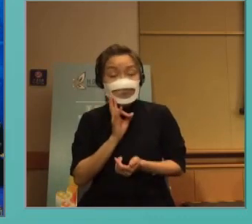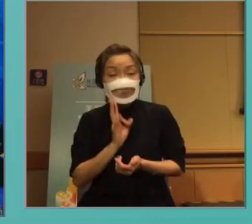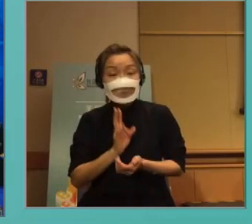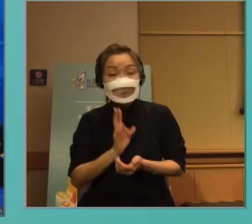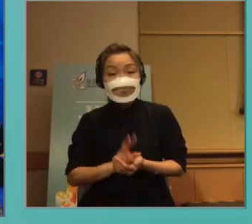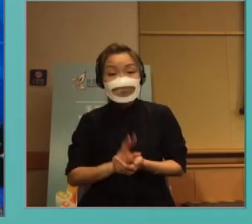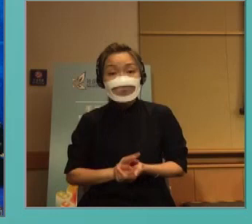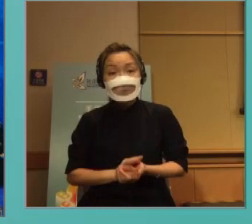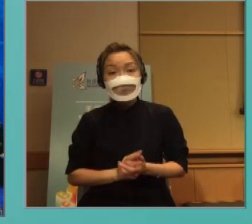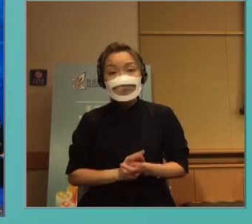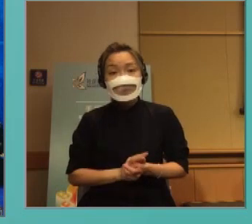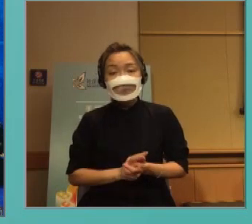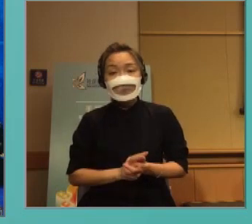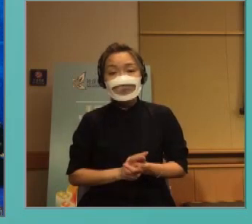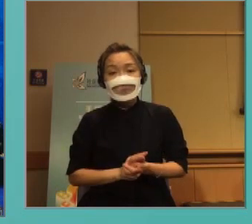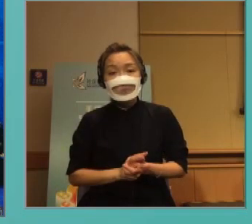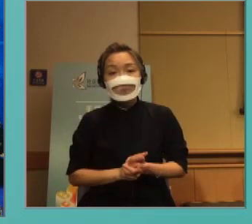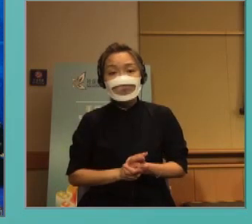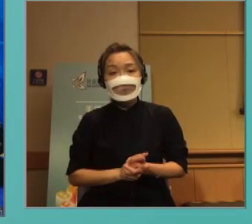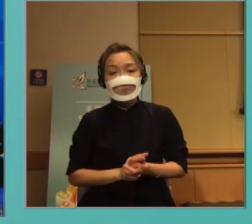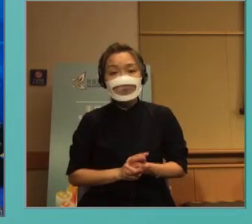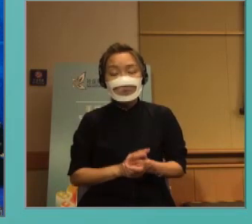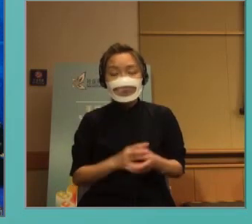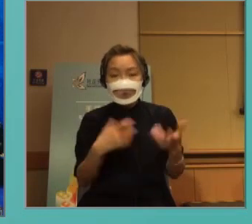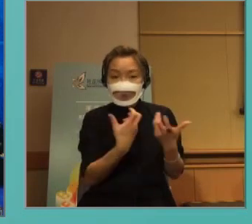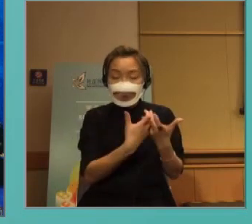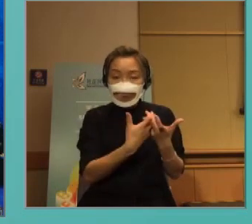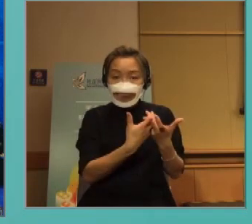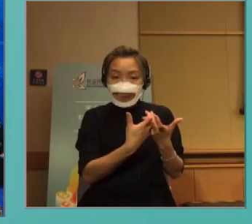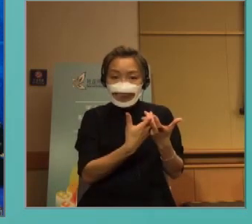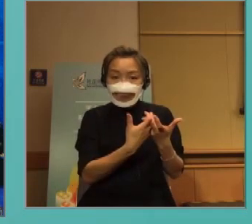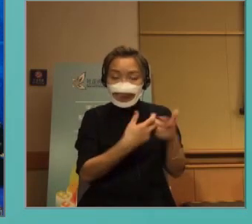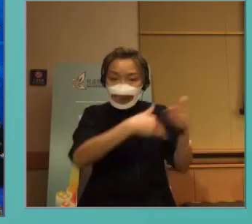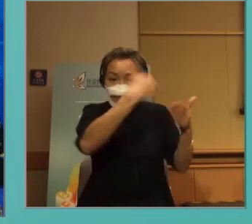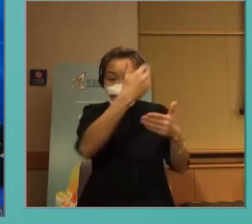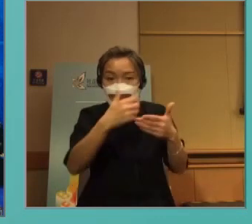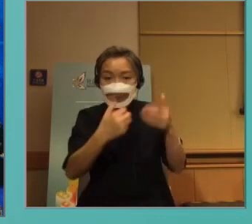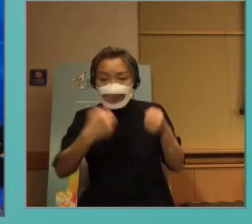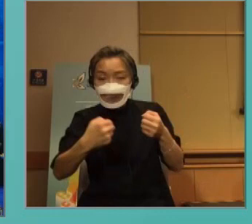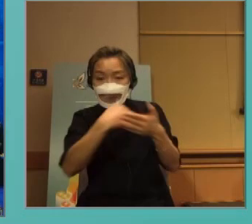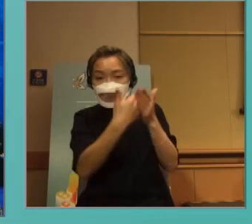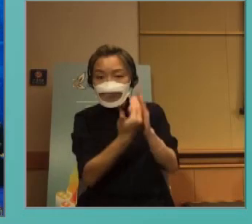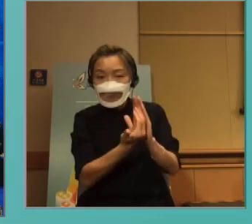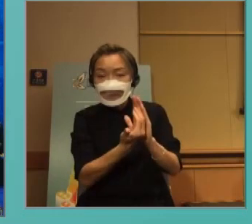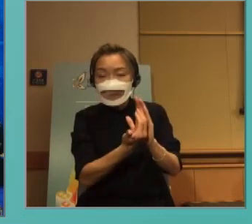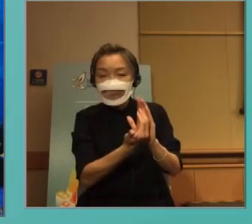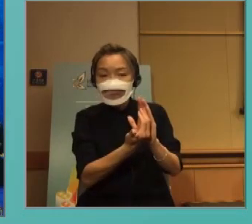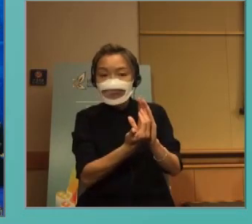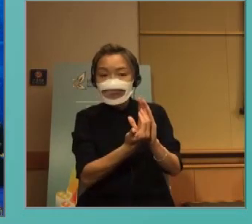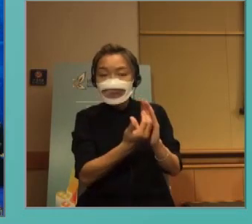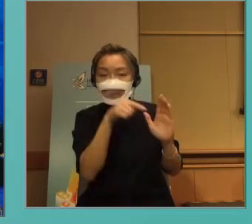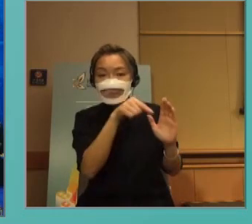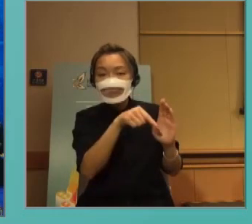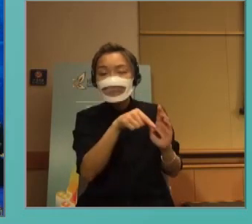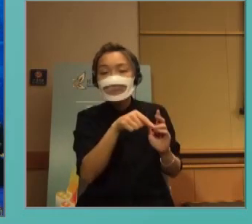digital property rights can be treated the same as physical property rights, which I think is part of the challenge, then many of the underlying things that we see today in the tech world